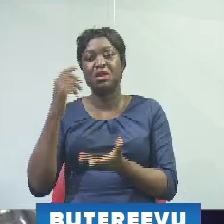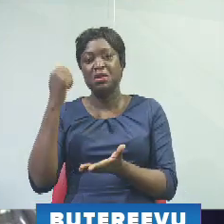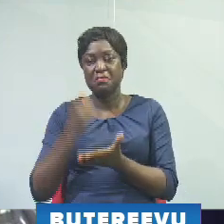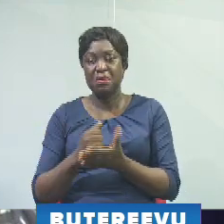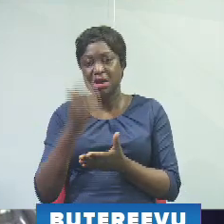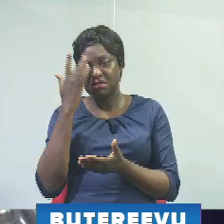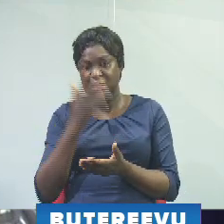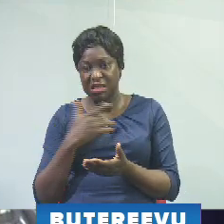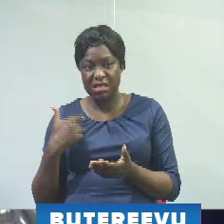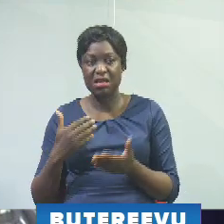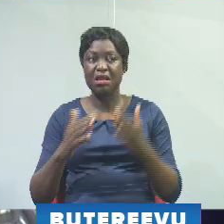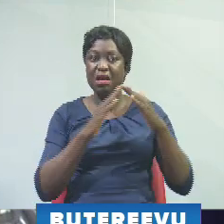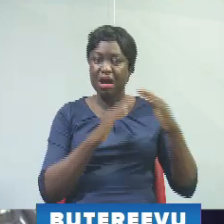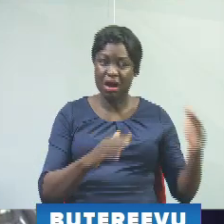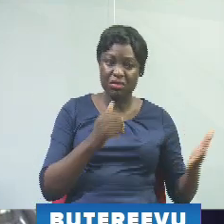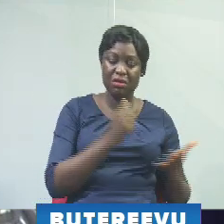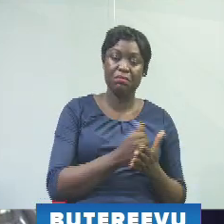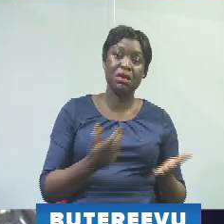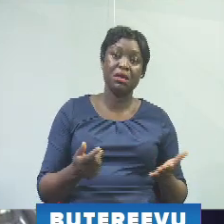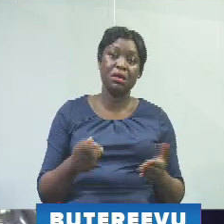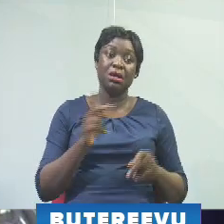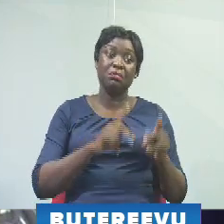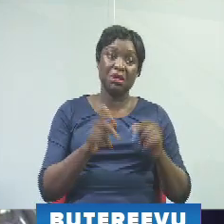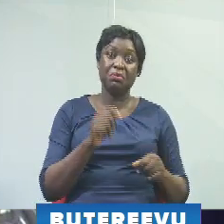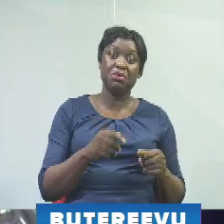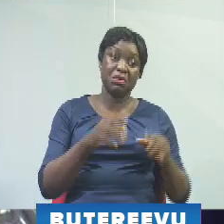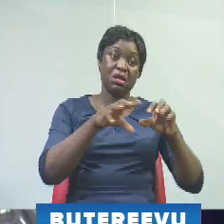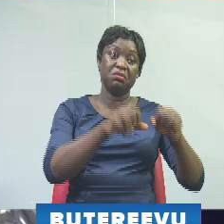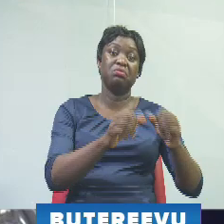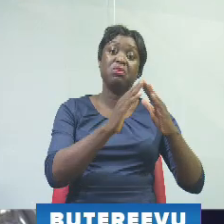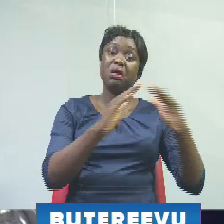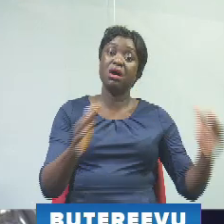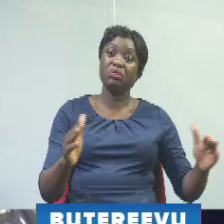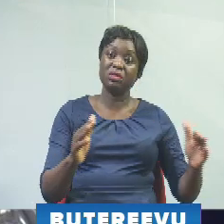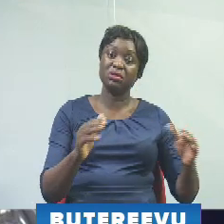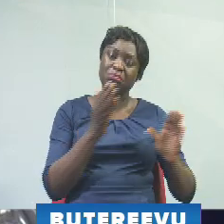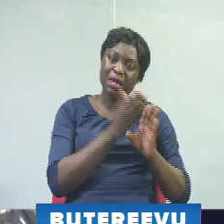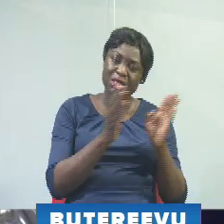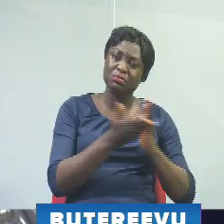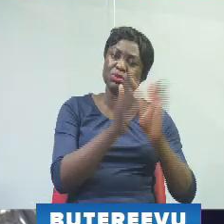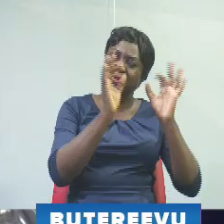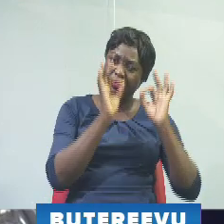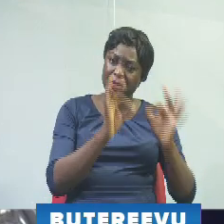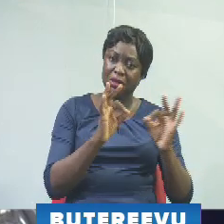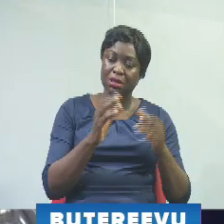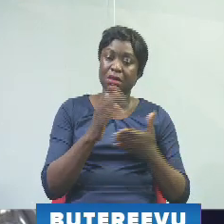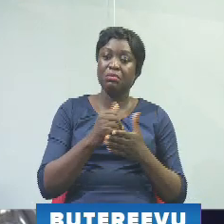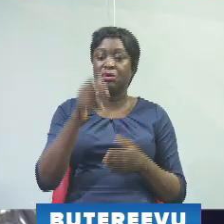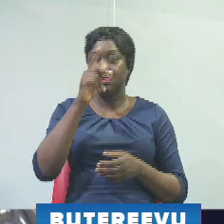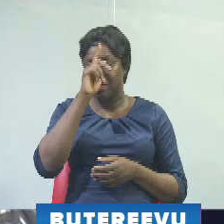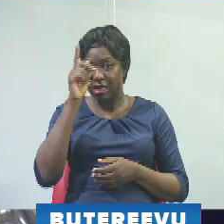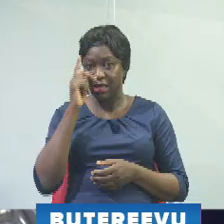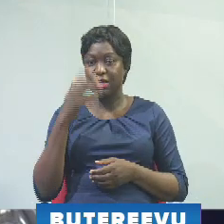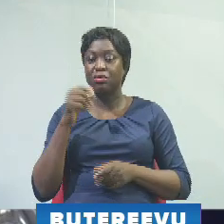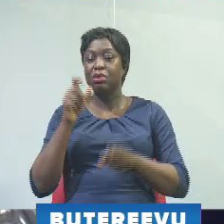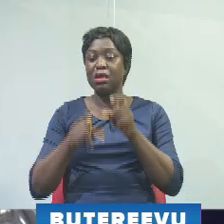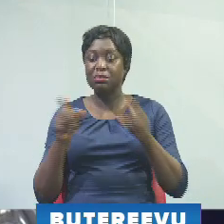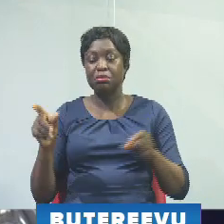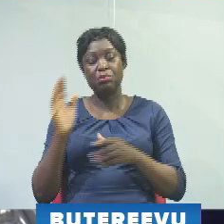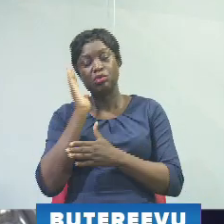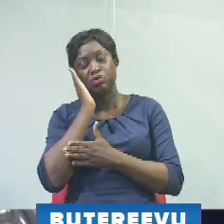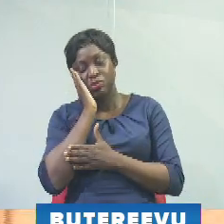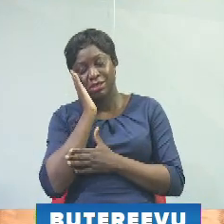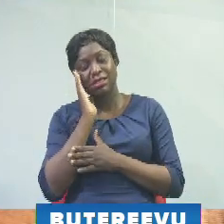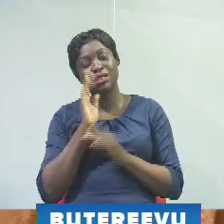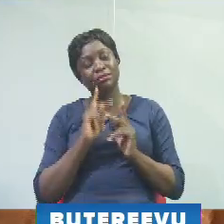banki endala, beefunira amayumba agateekeddwateekeddwa obulungi kuba Kabaka ayagala abantu be basule